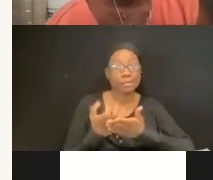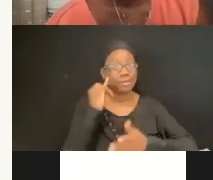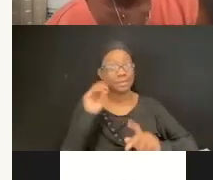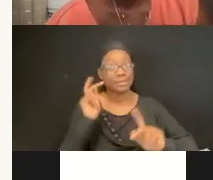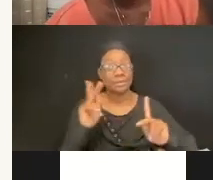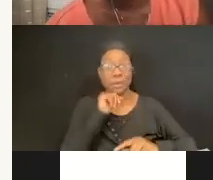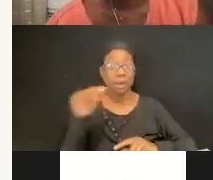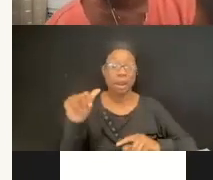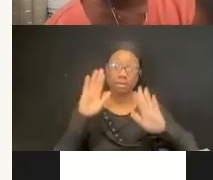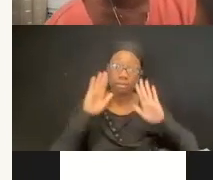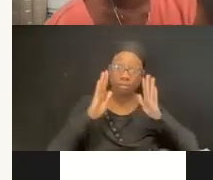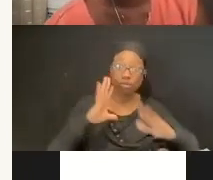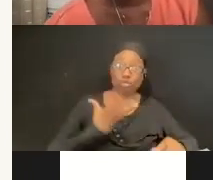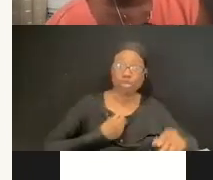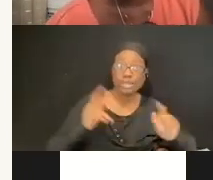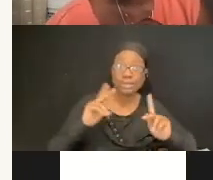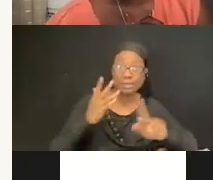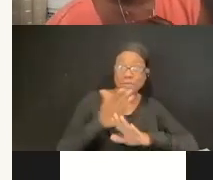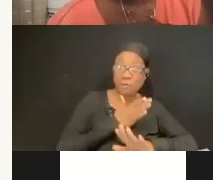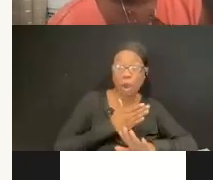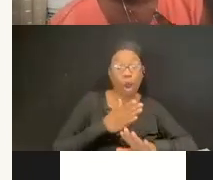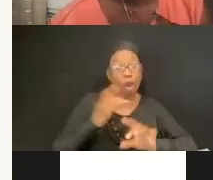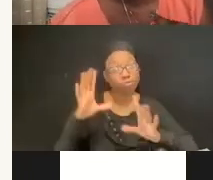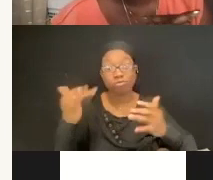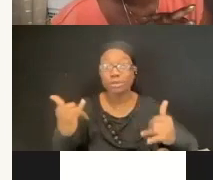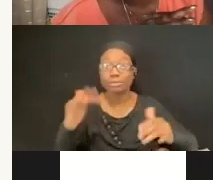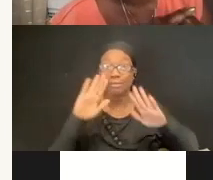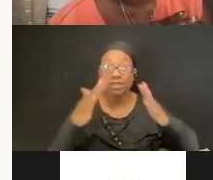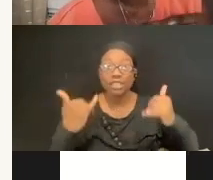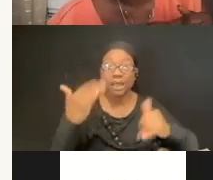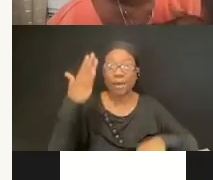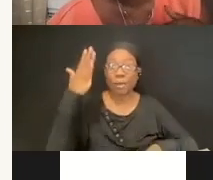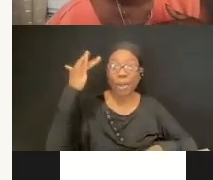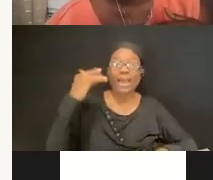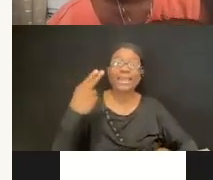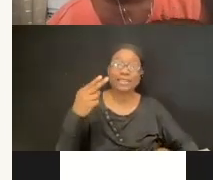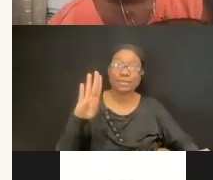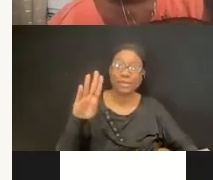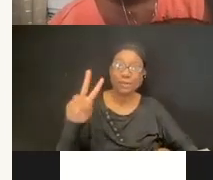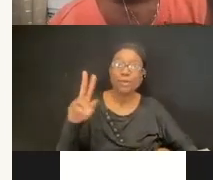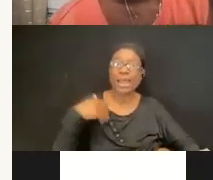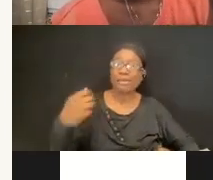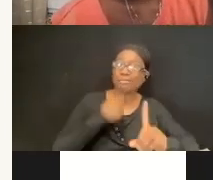negative impact that HB2 was having on corporations and institutions in North Carolina.